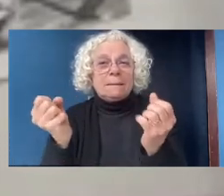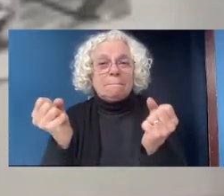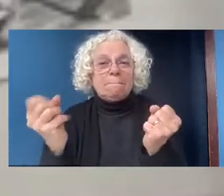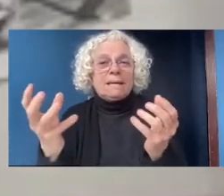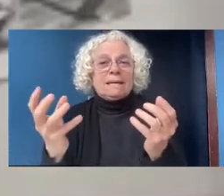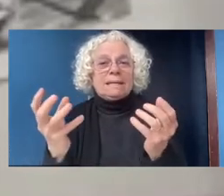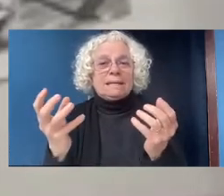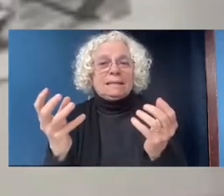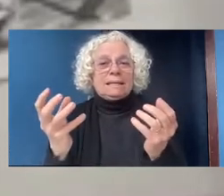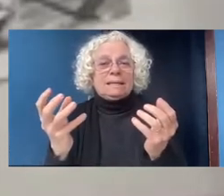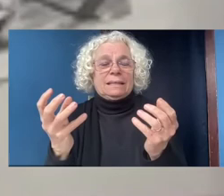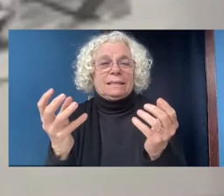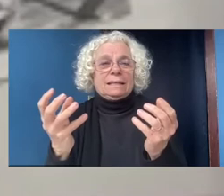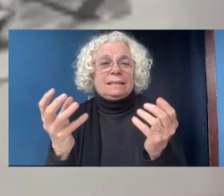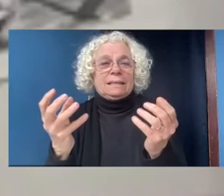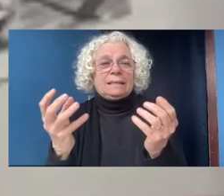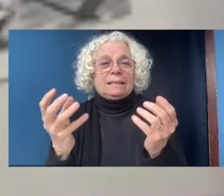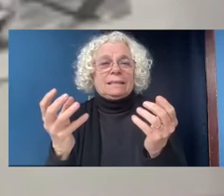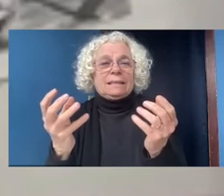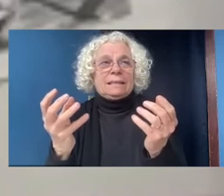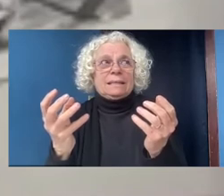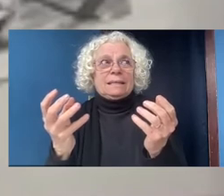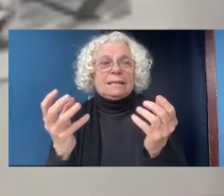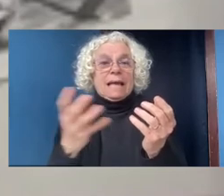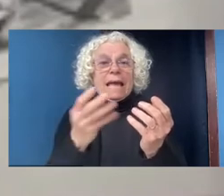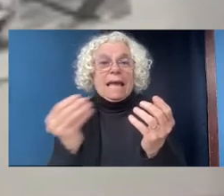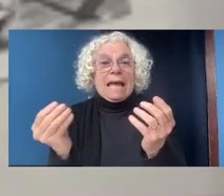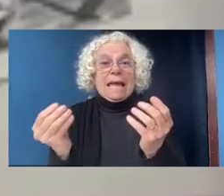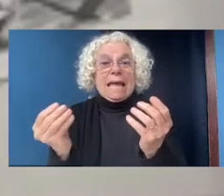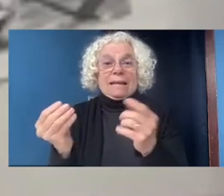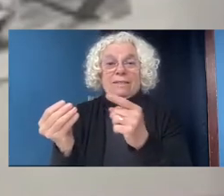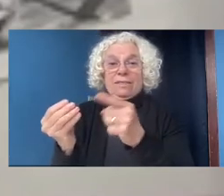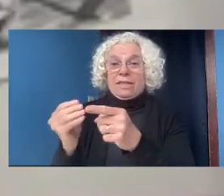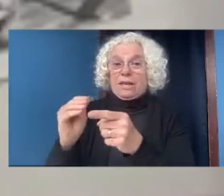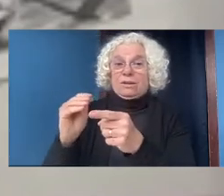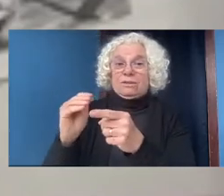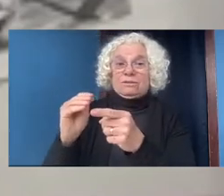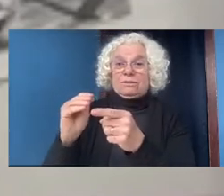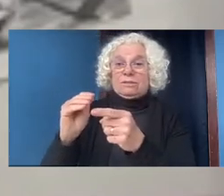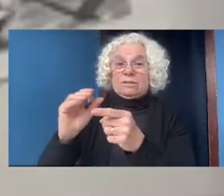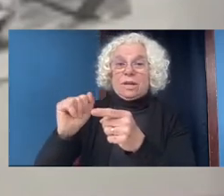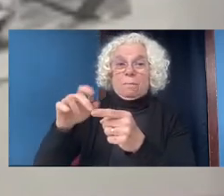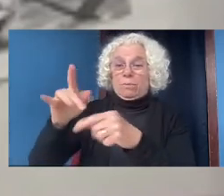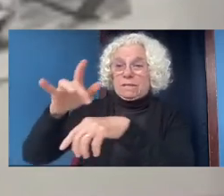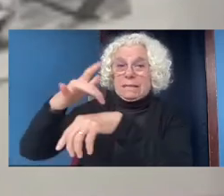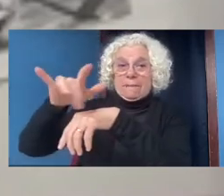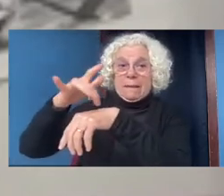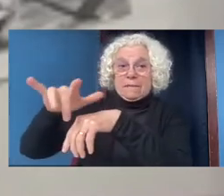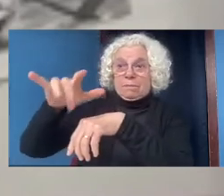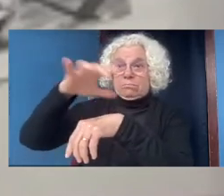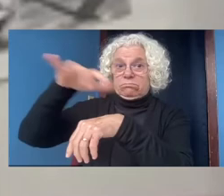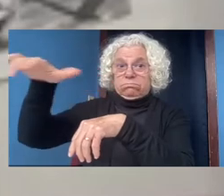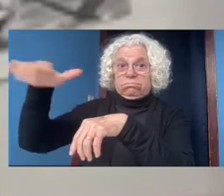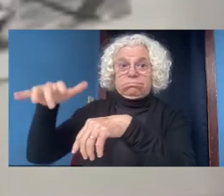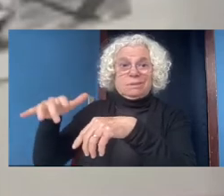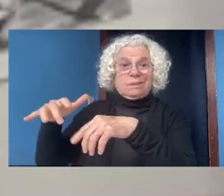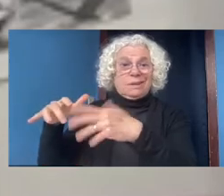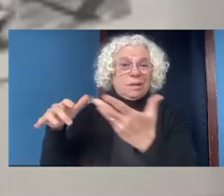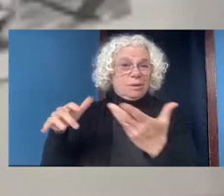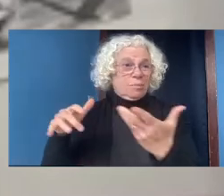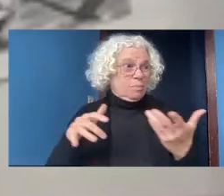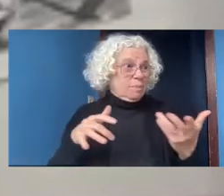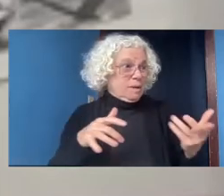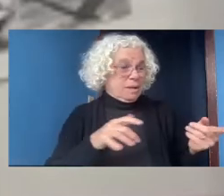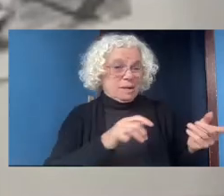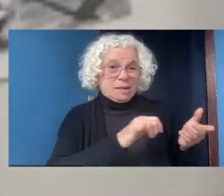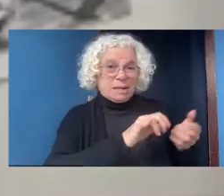have hundreds of vacant apartments. And yet you got people on the street in New